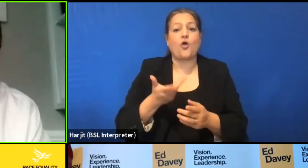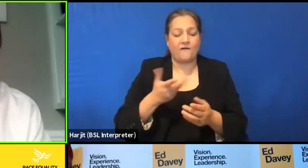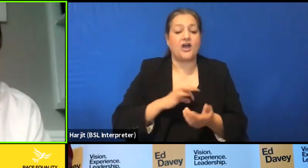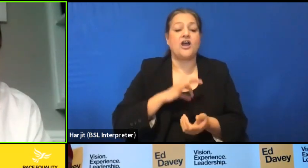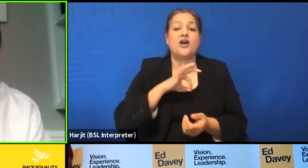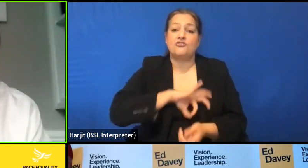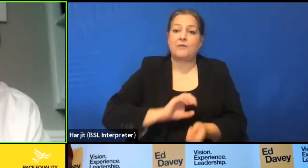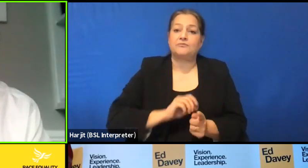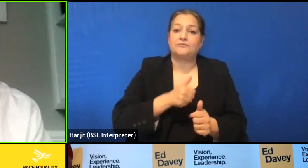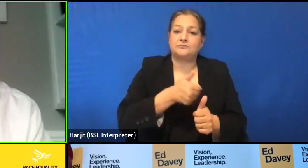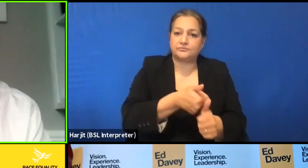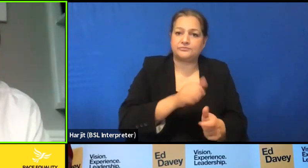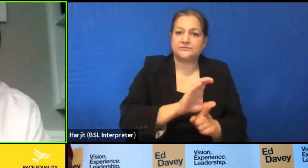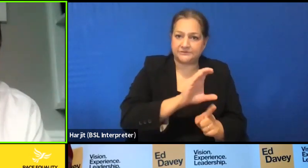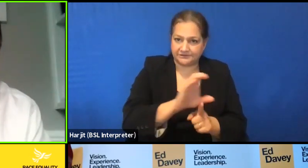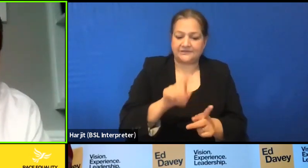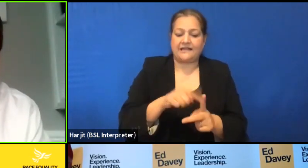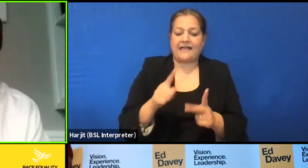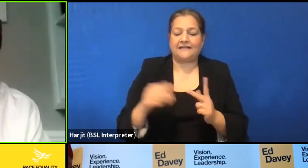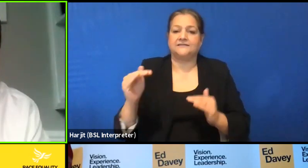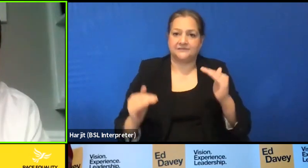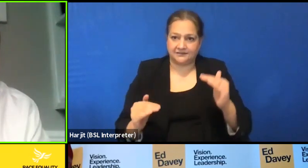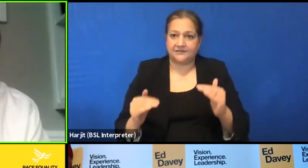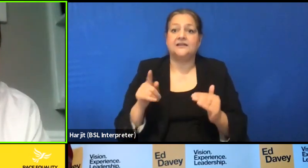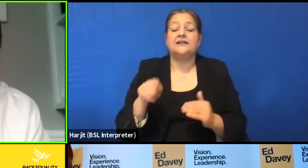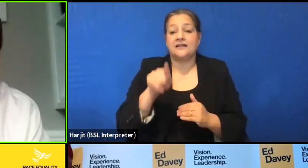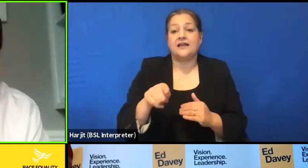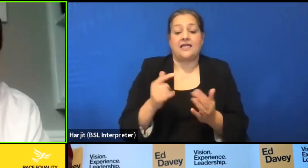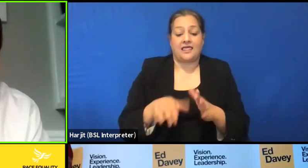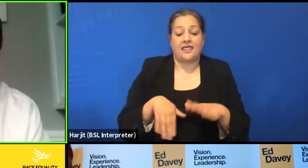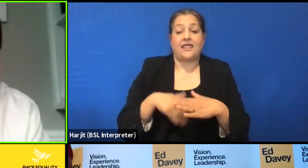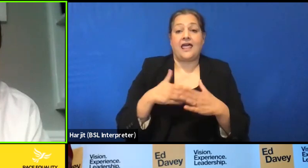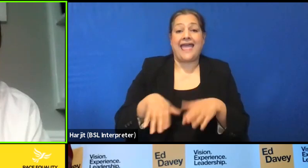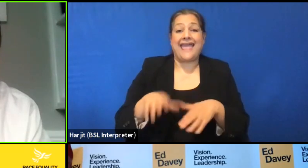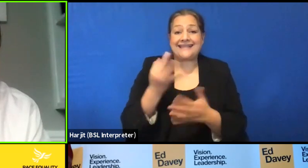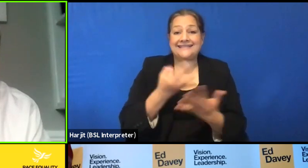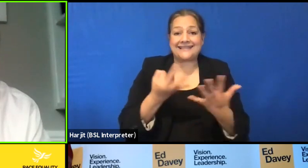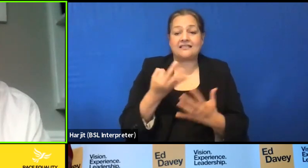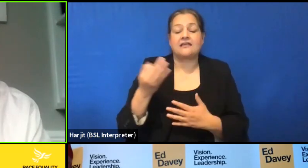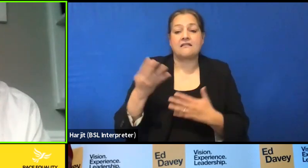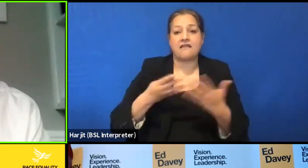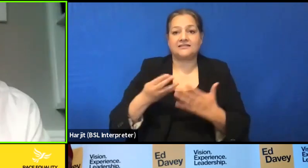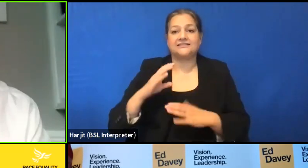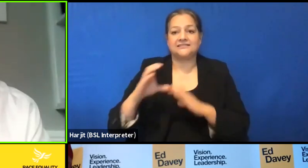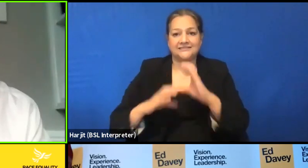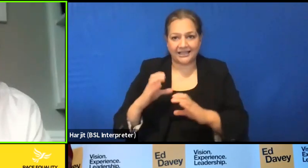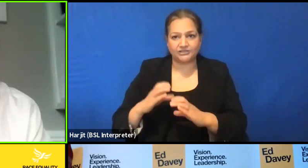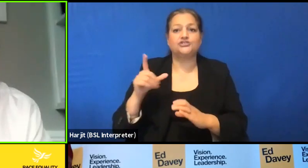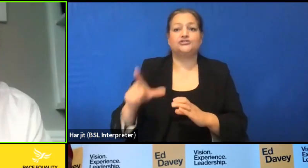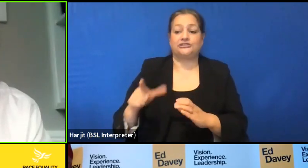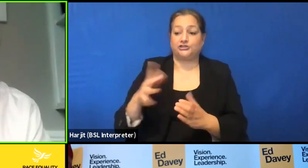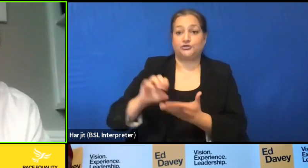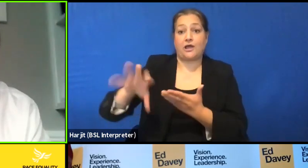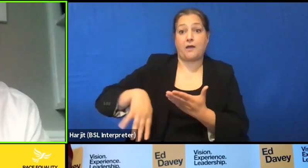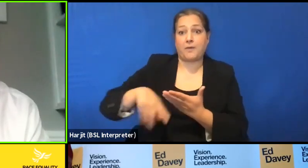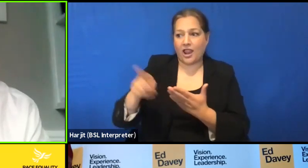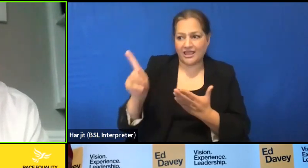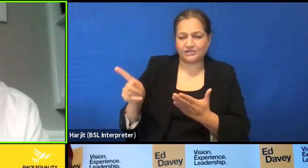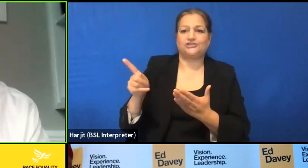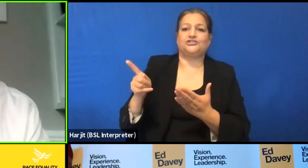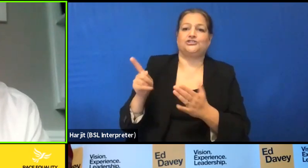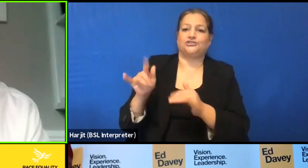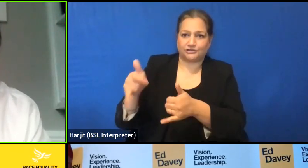And as the inheritors of the abolitionist liberals of the 18th and 19th century, should the Lib Dems accept donations